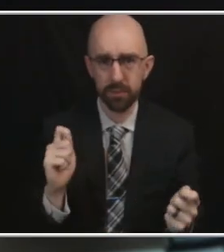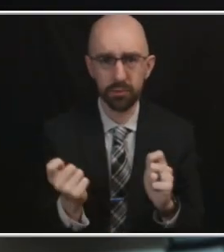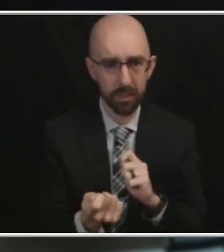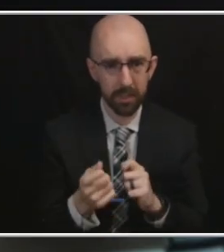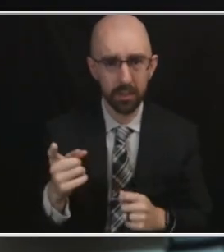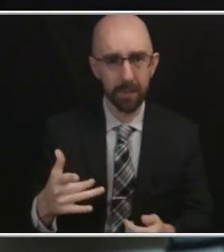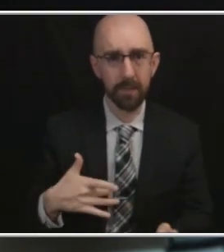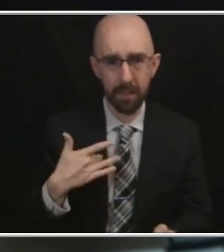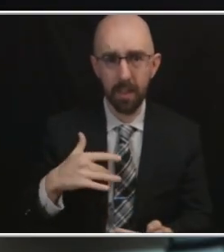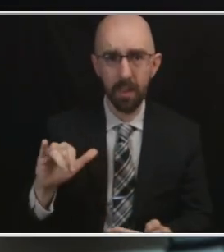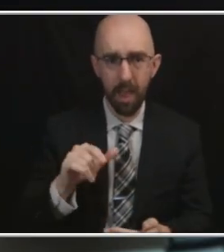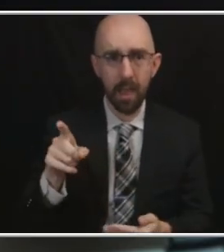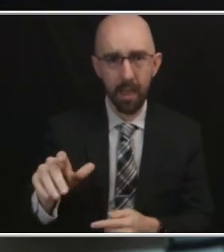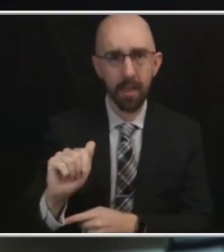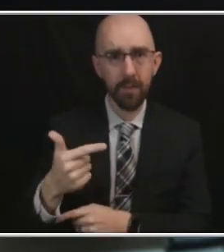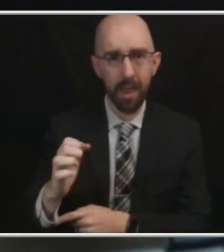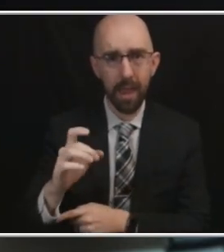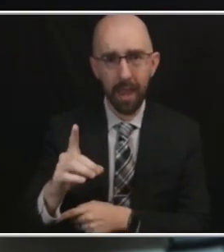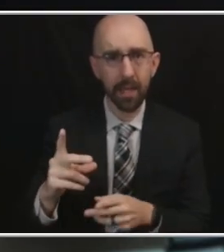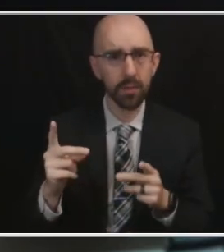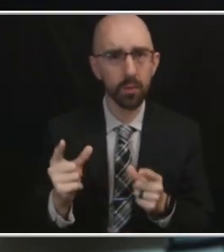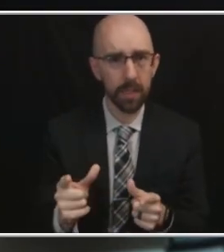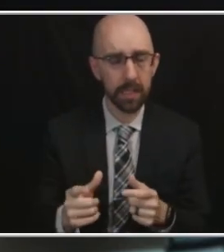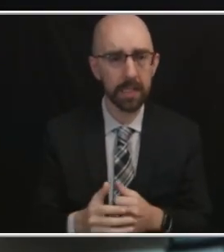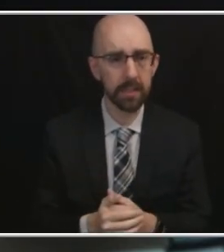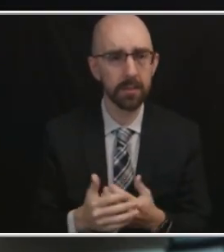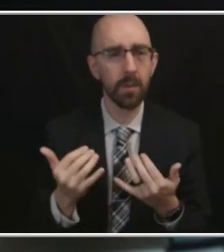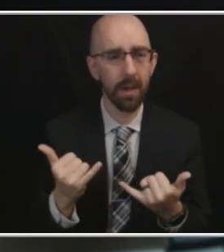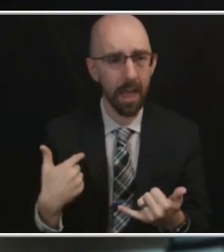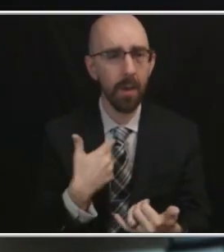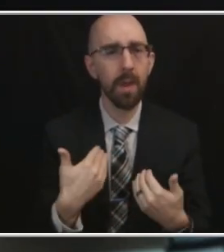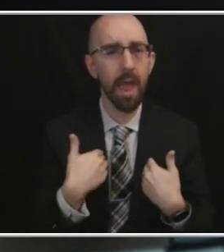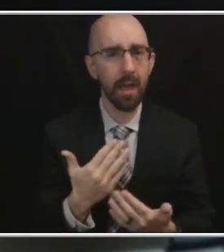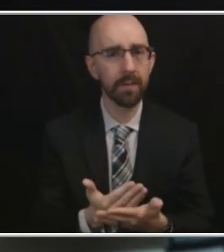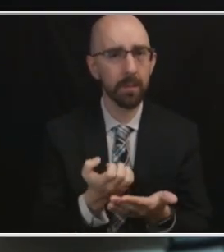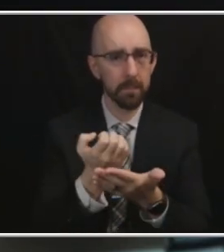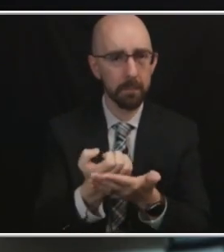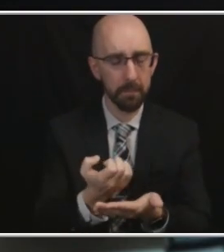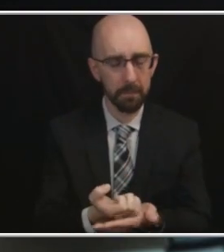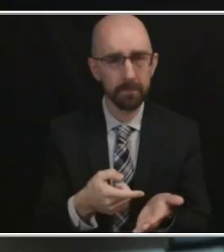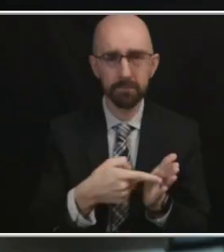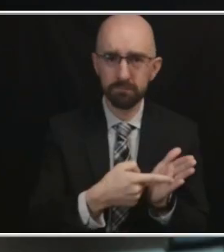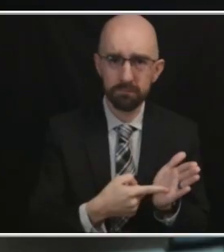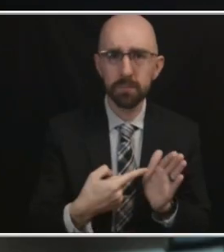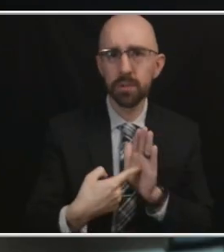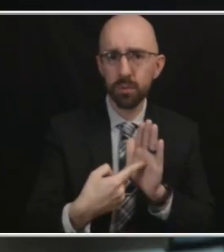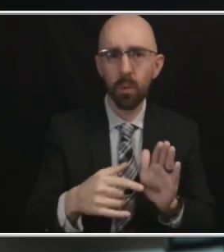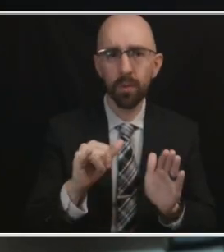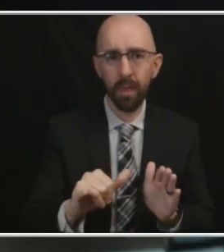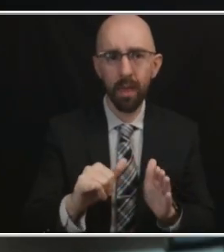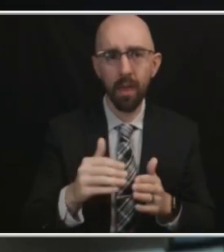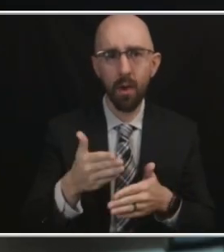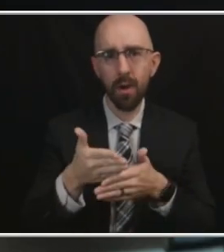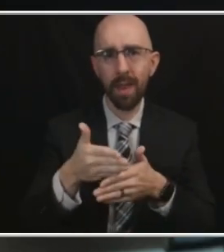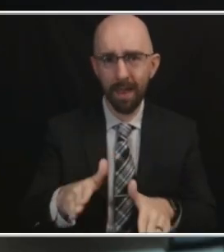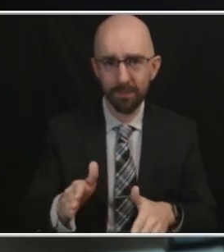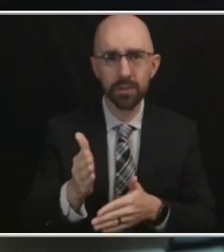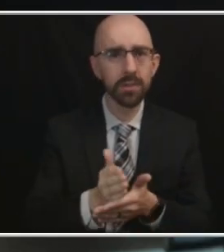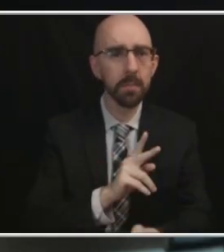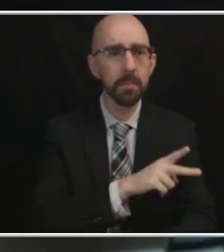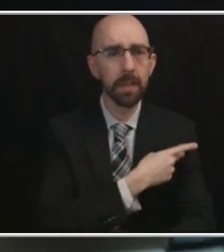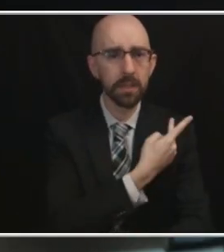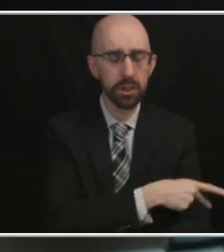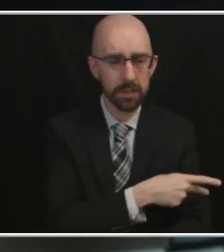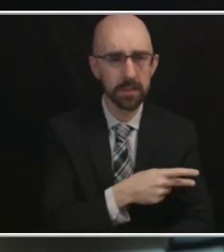they've aged quickly. And so now we have some evidence that, on average, some patients,